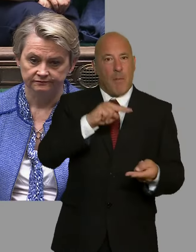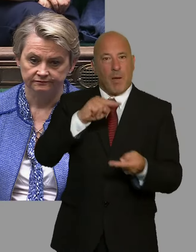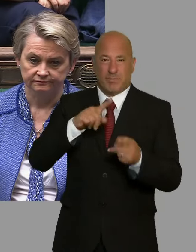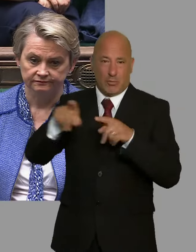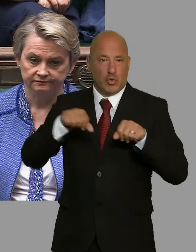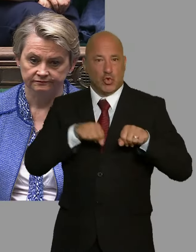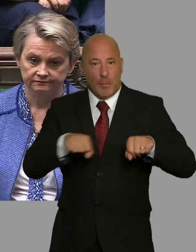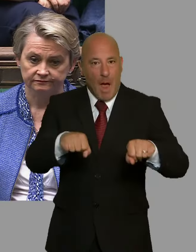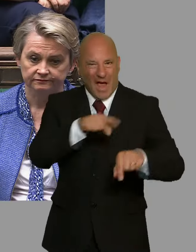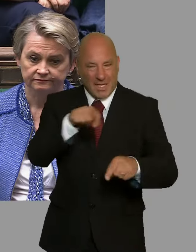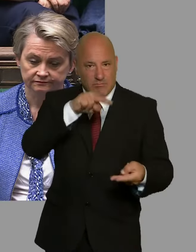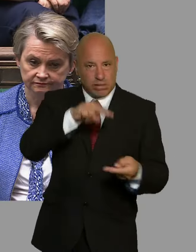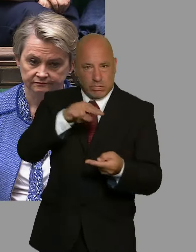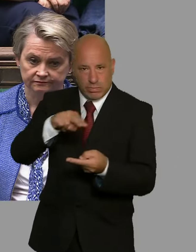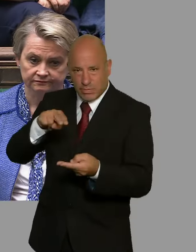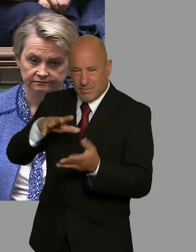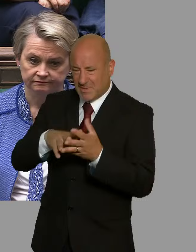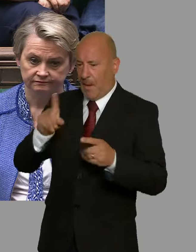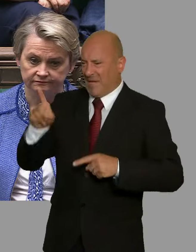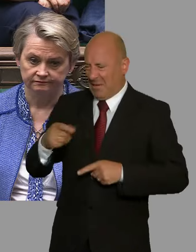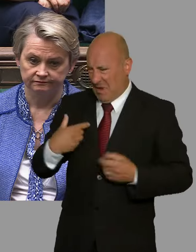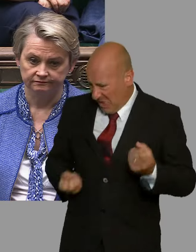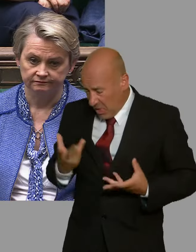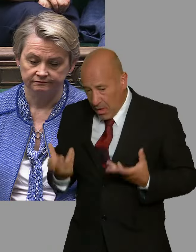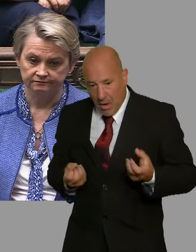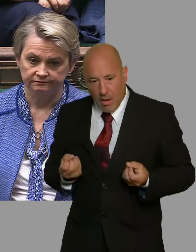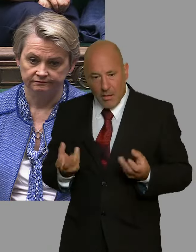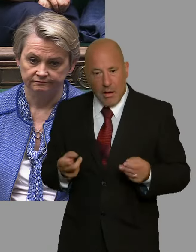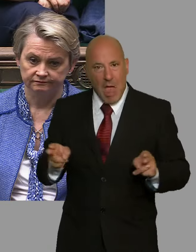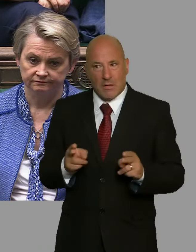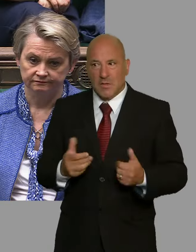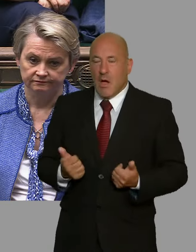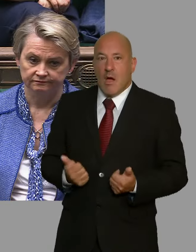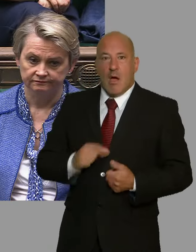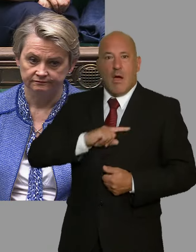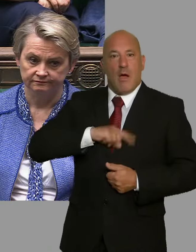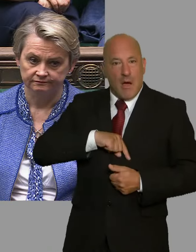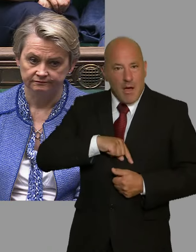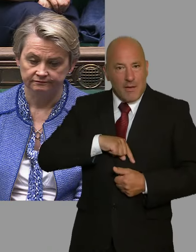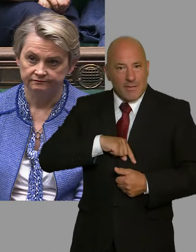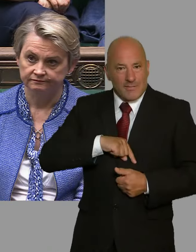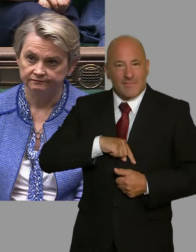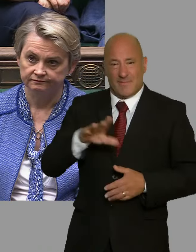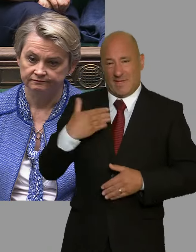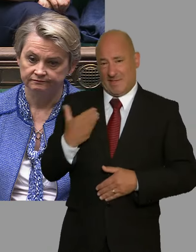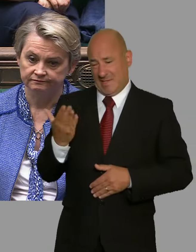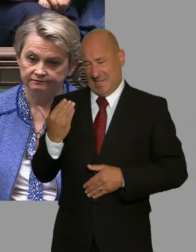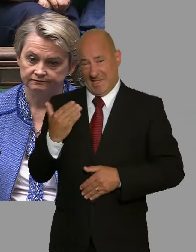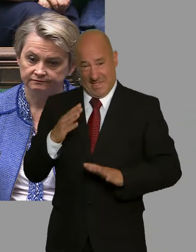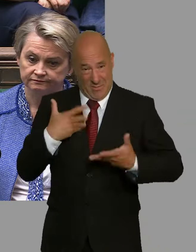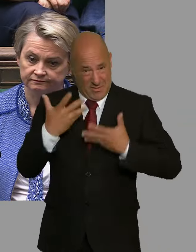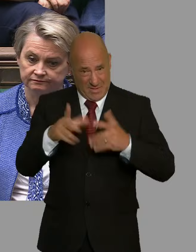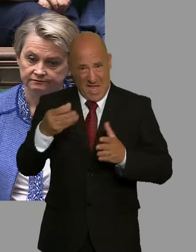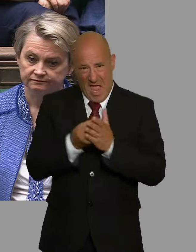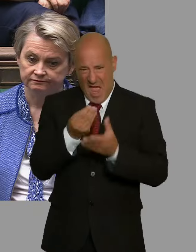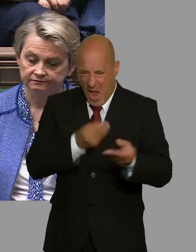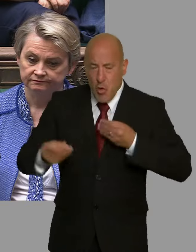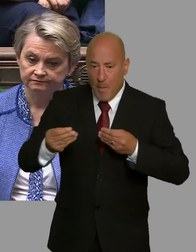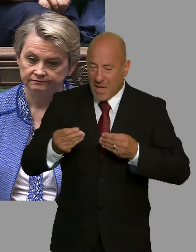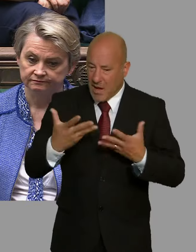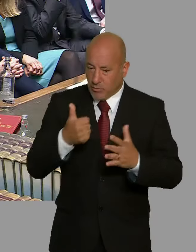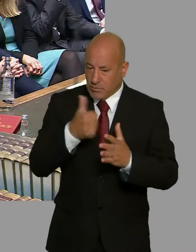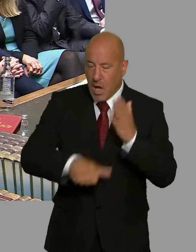still feeling the pressure. That's why we're taking the measures that we are. That's why we're striking the trade deals that we are striking. As